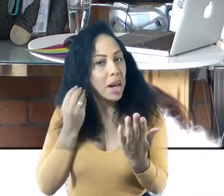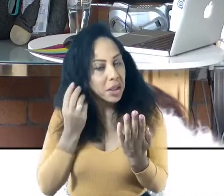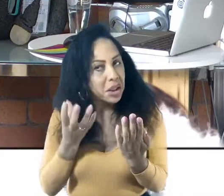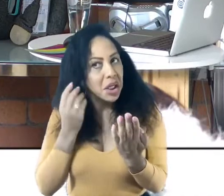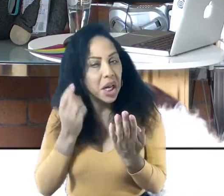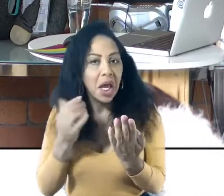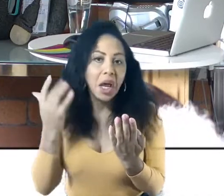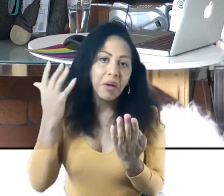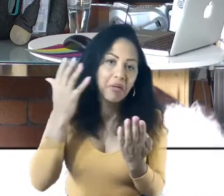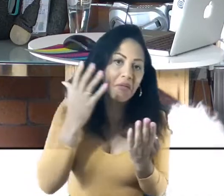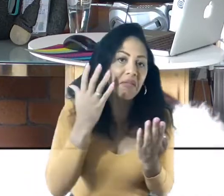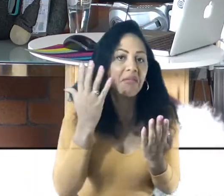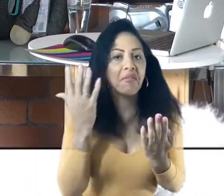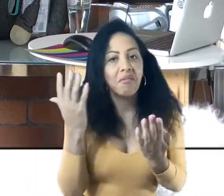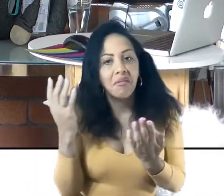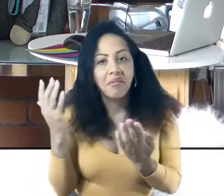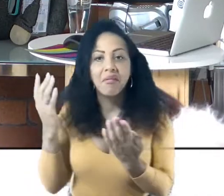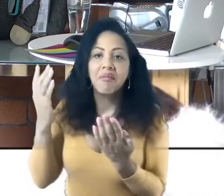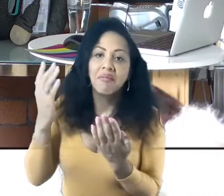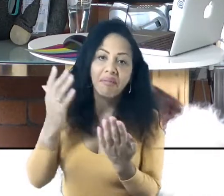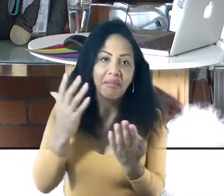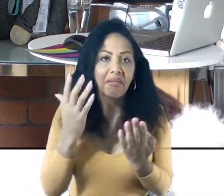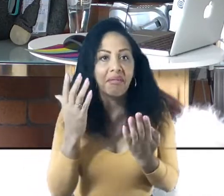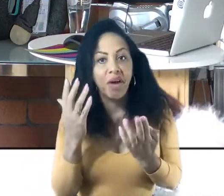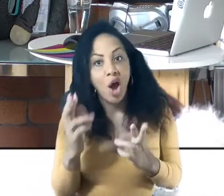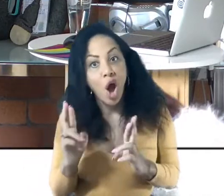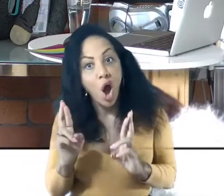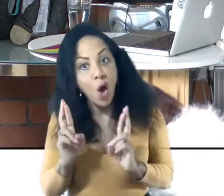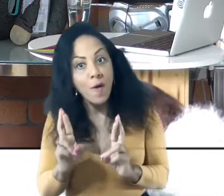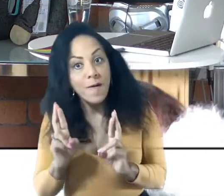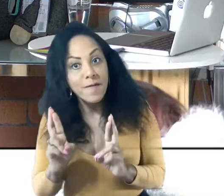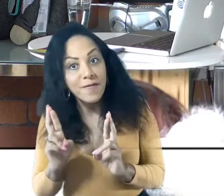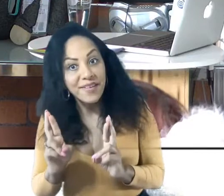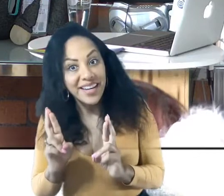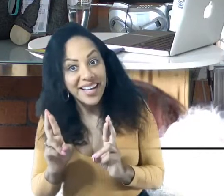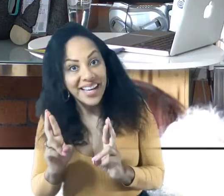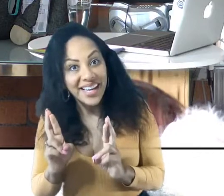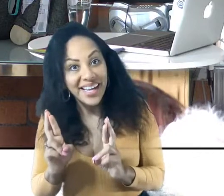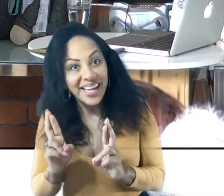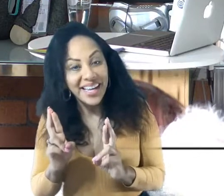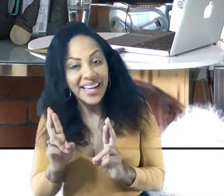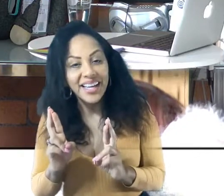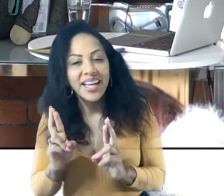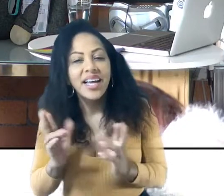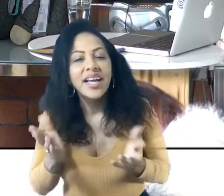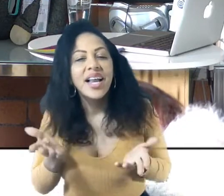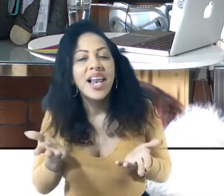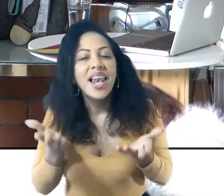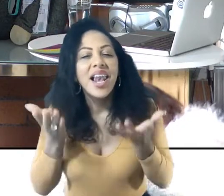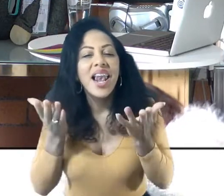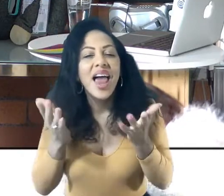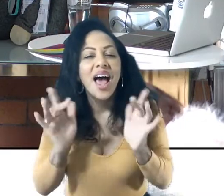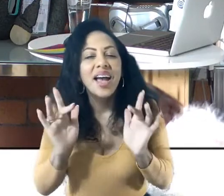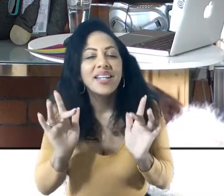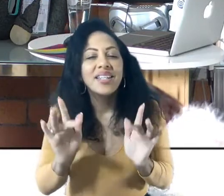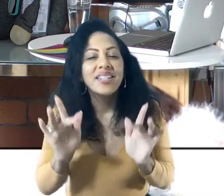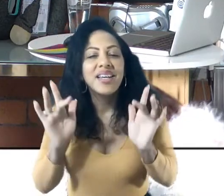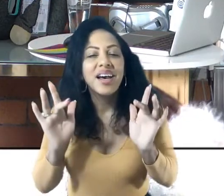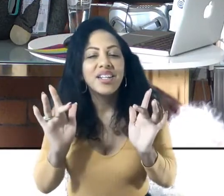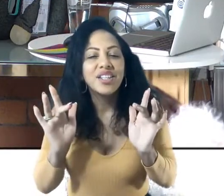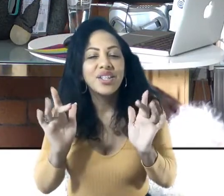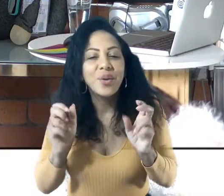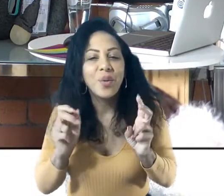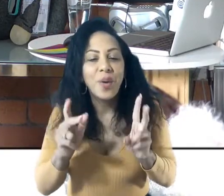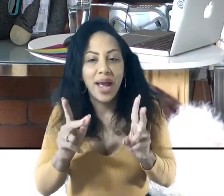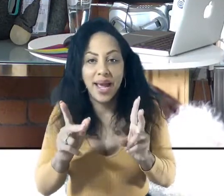And hopefully I'd like to just in a very light touch way augment the